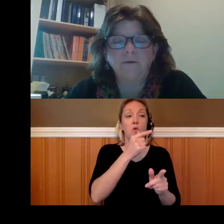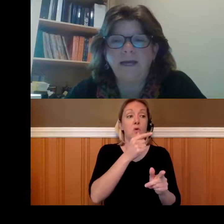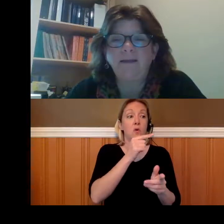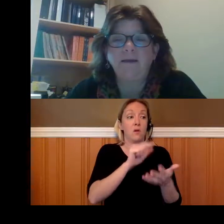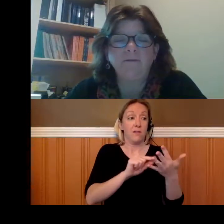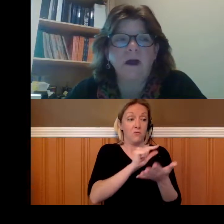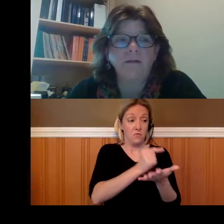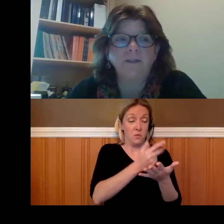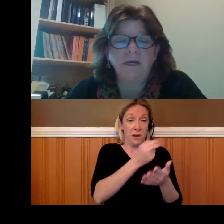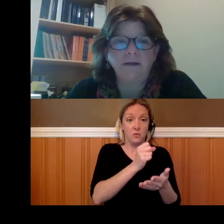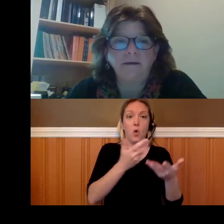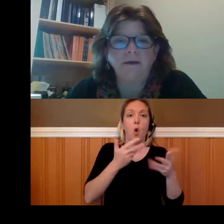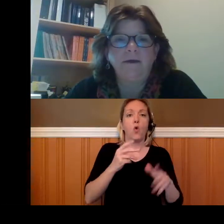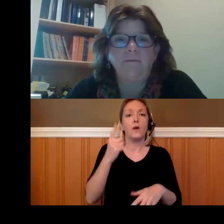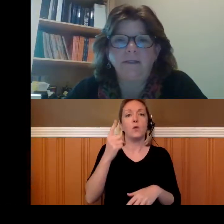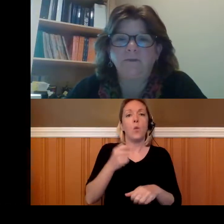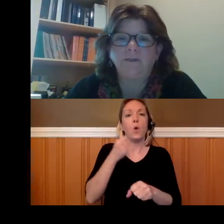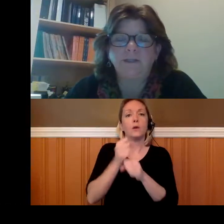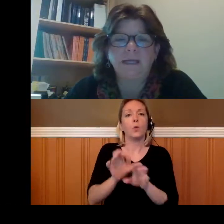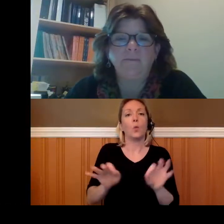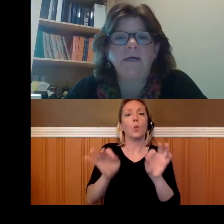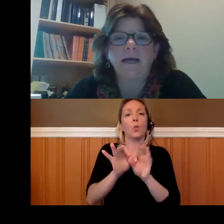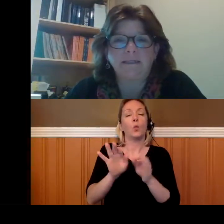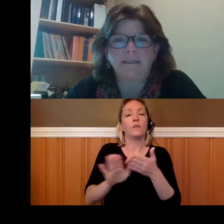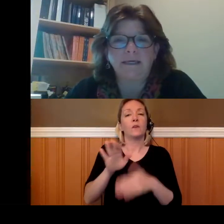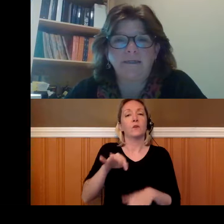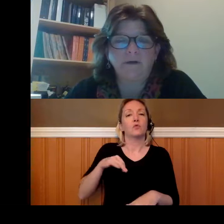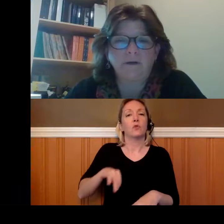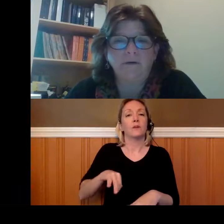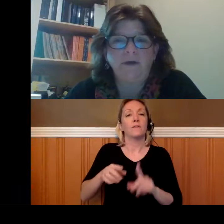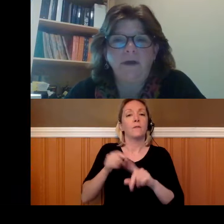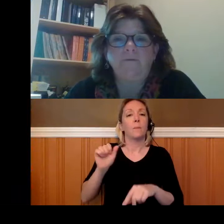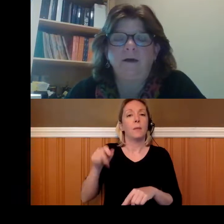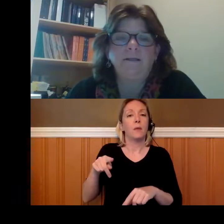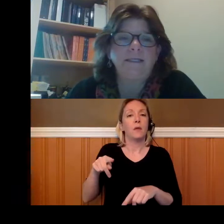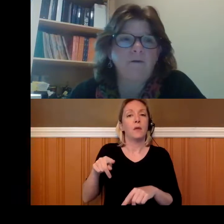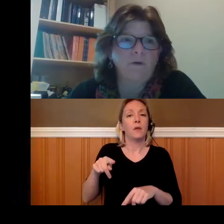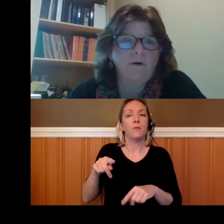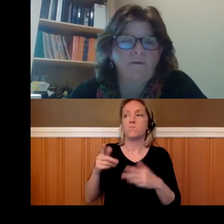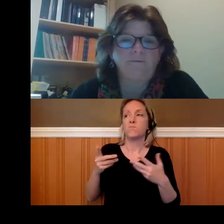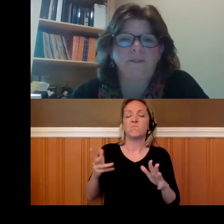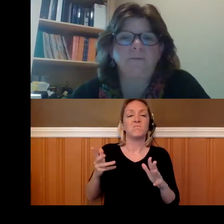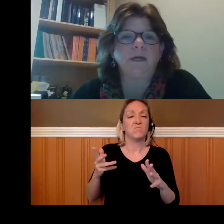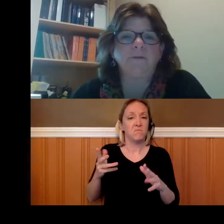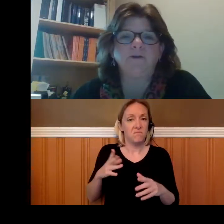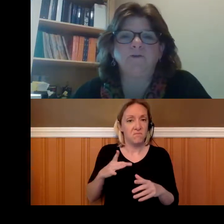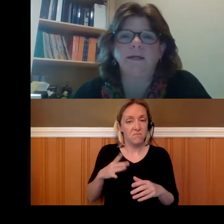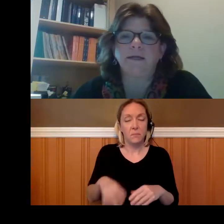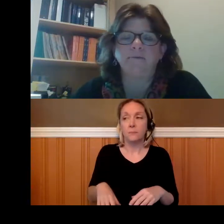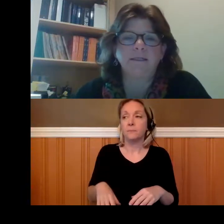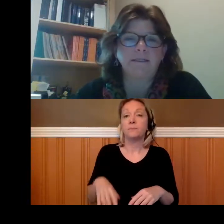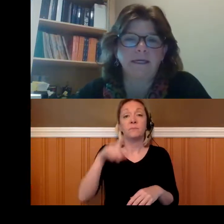done based on just AP classes that he took. Volunteer work. Summertime is a great time to get